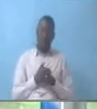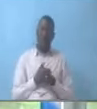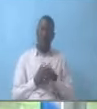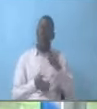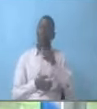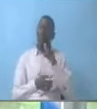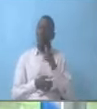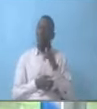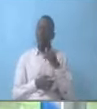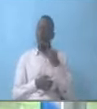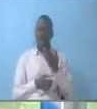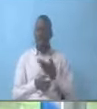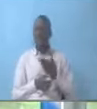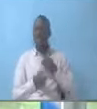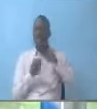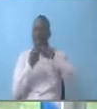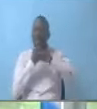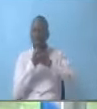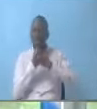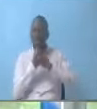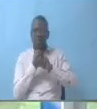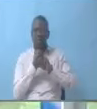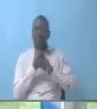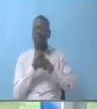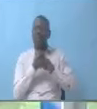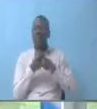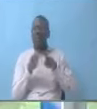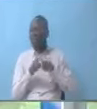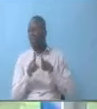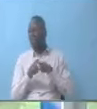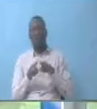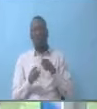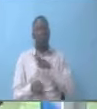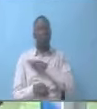which somehow had a relationship, is also frozen.